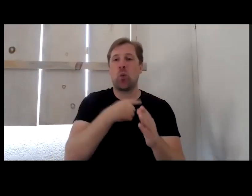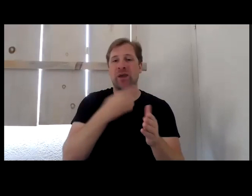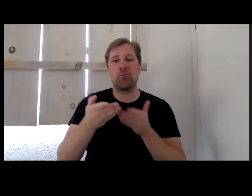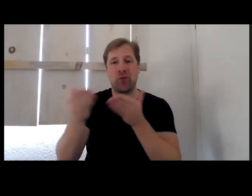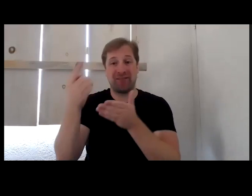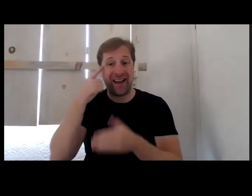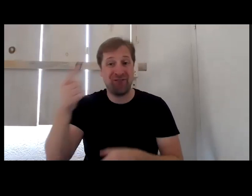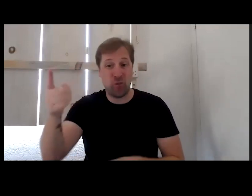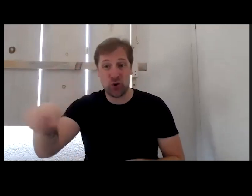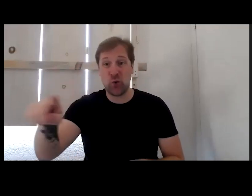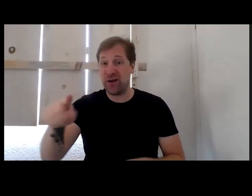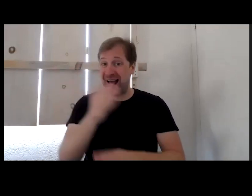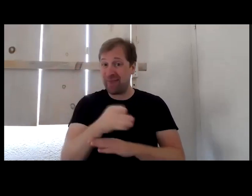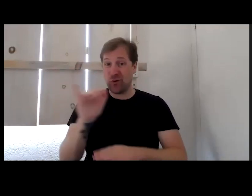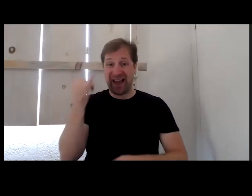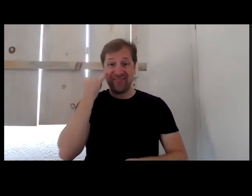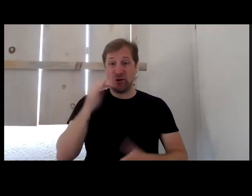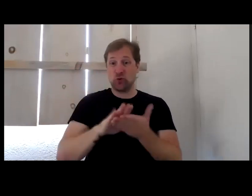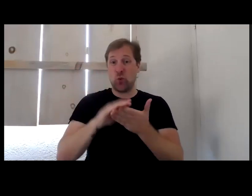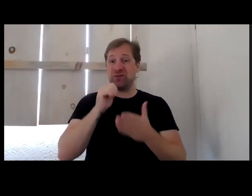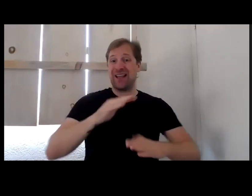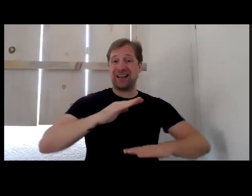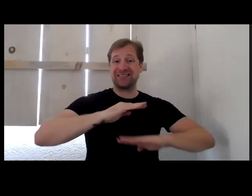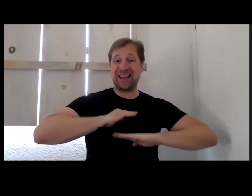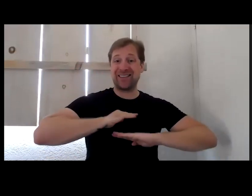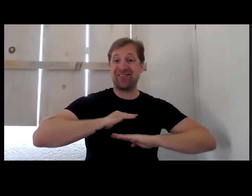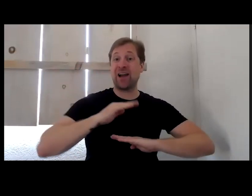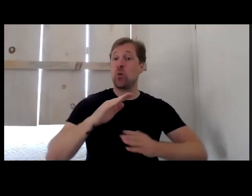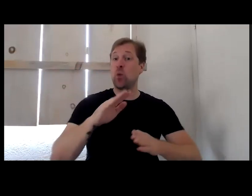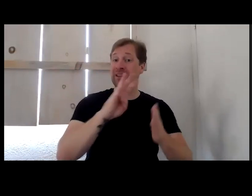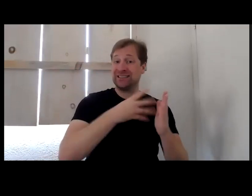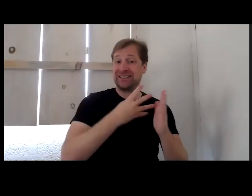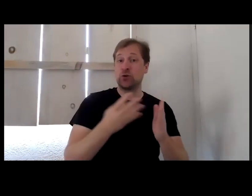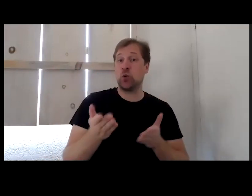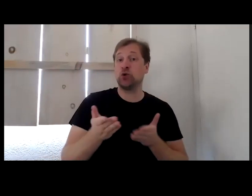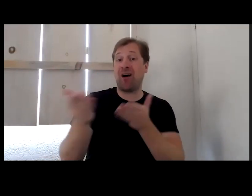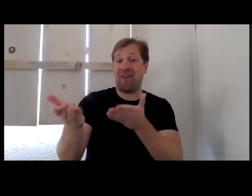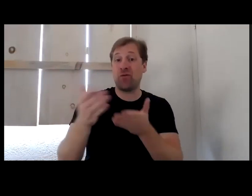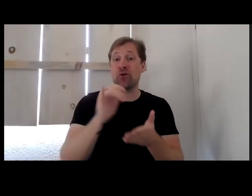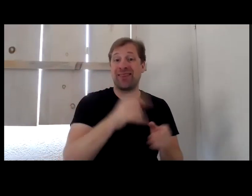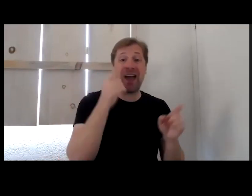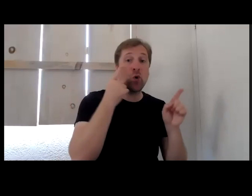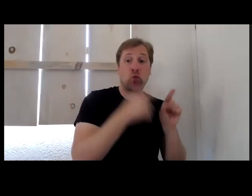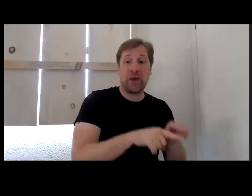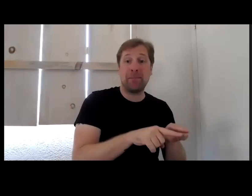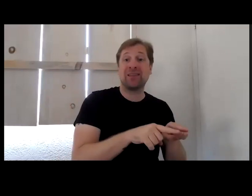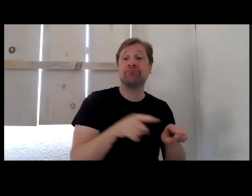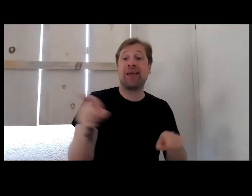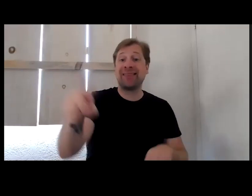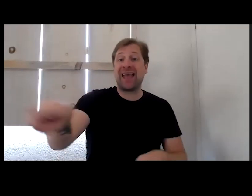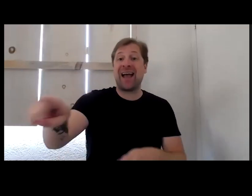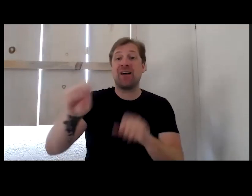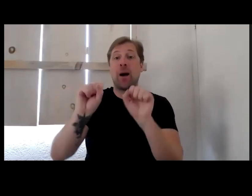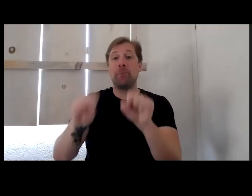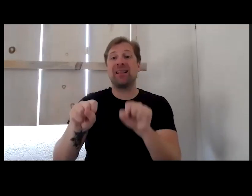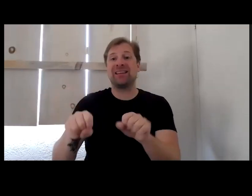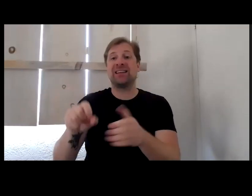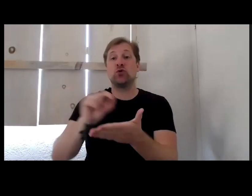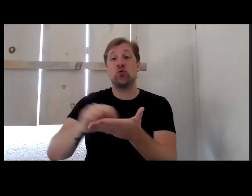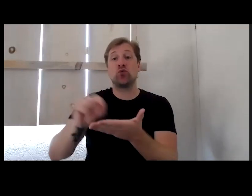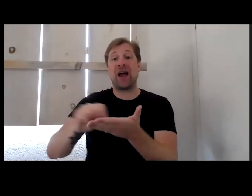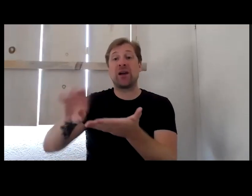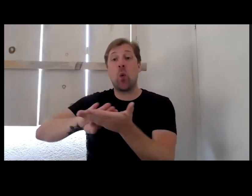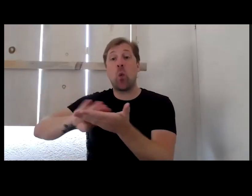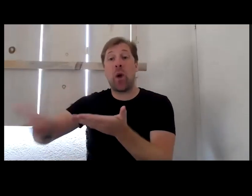schools are not satisfied with the schedules that we offer in the tentative agreement, they have the ability to write a waiver for an